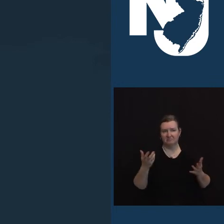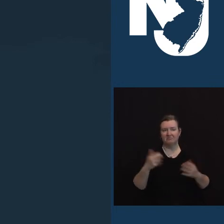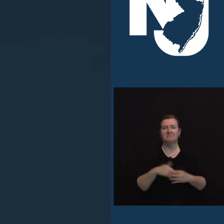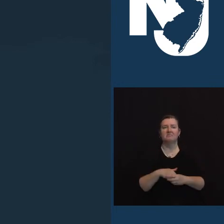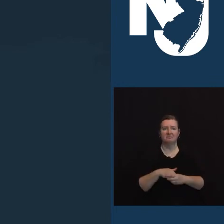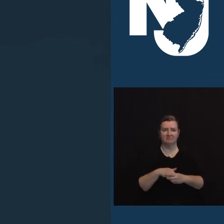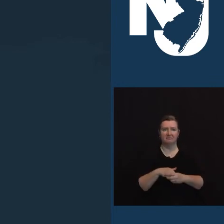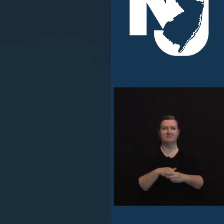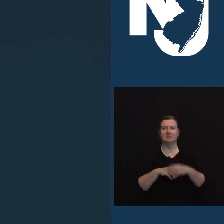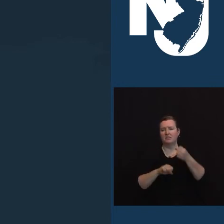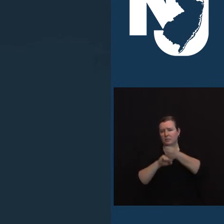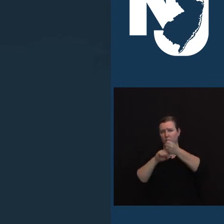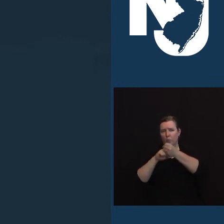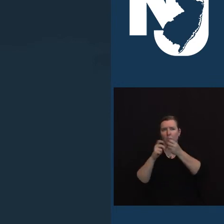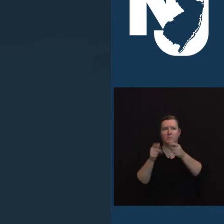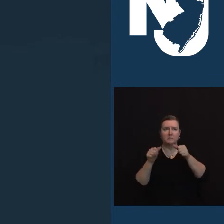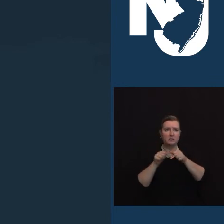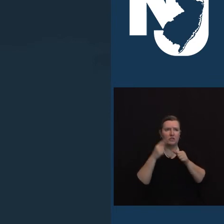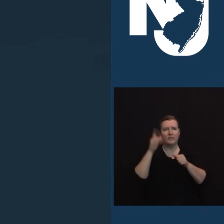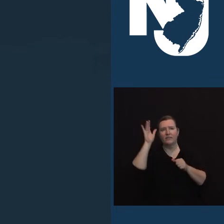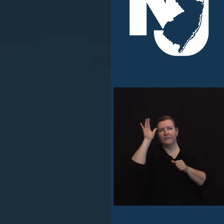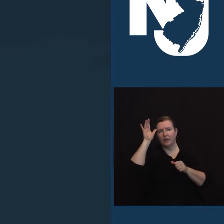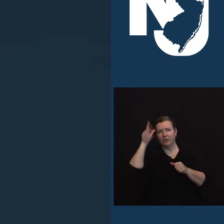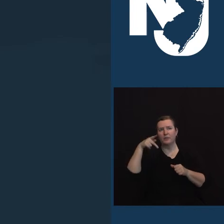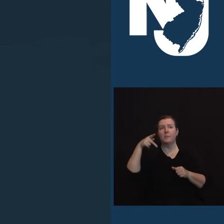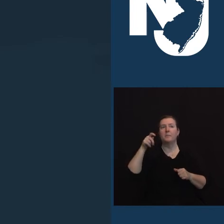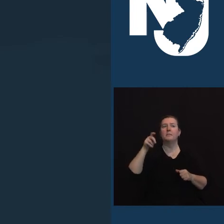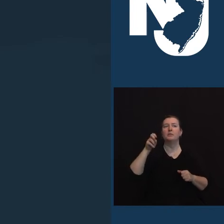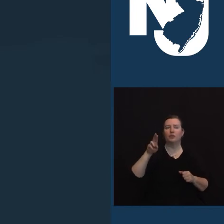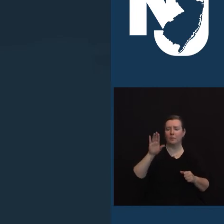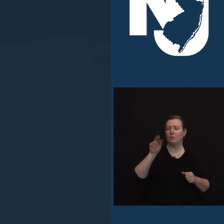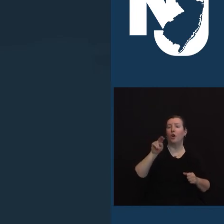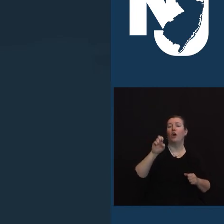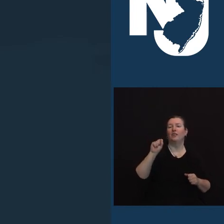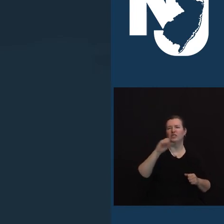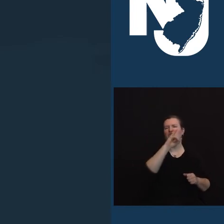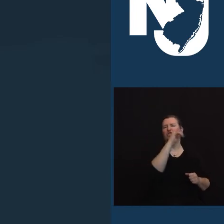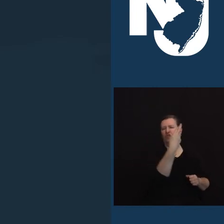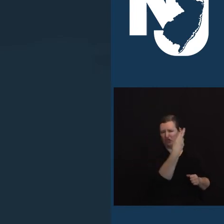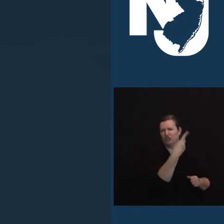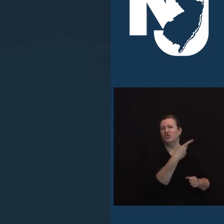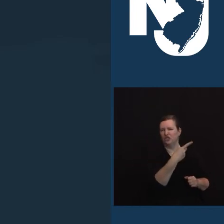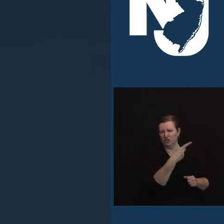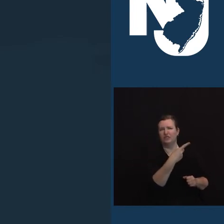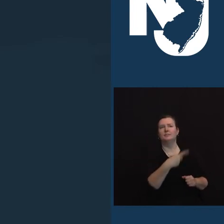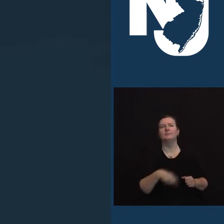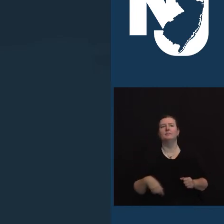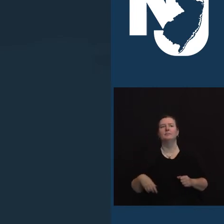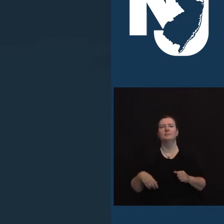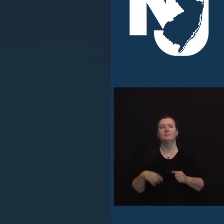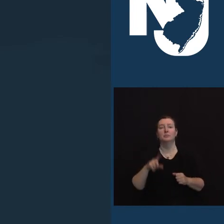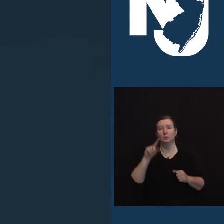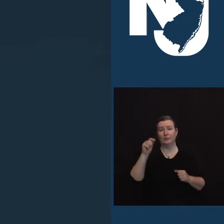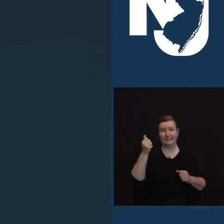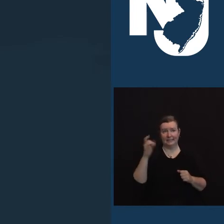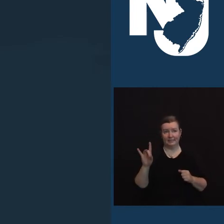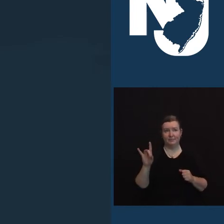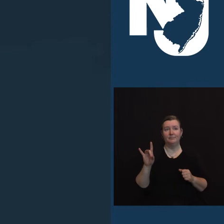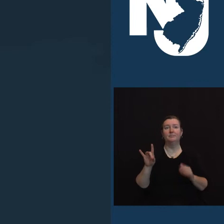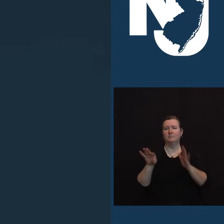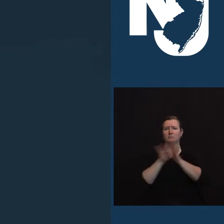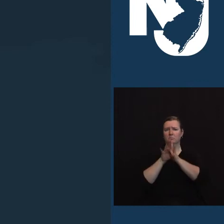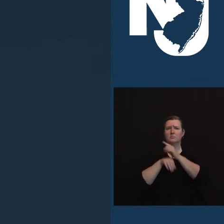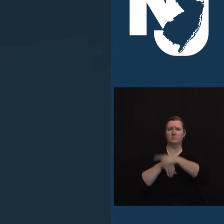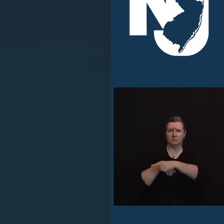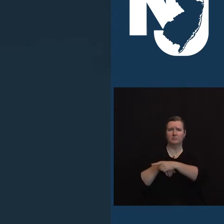Jr. In 2013, the people of the 18th Legislative District elected Pete to be their senator, and he served proudly in